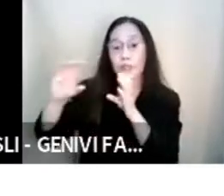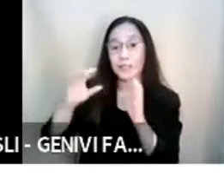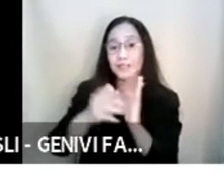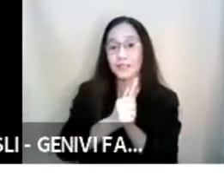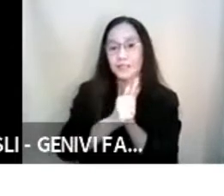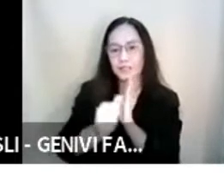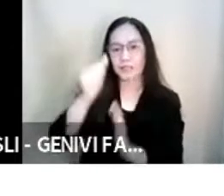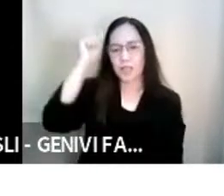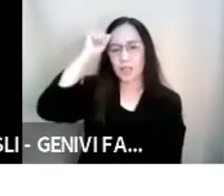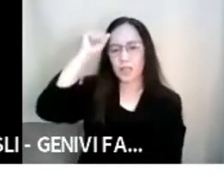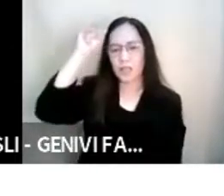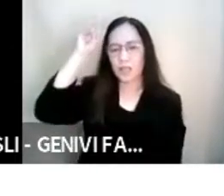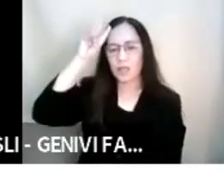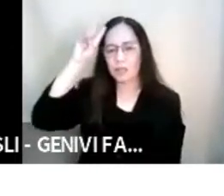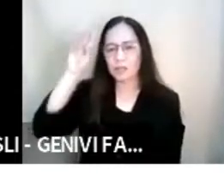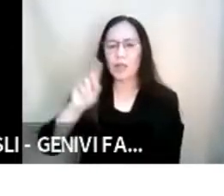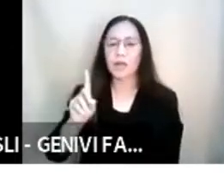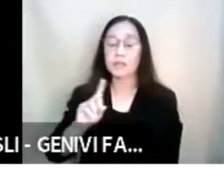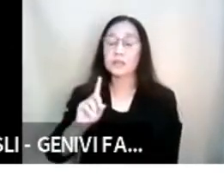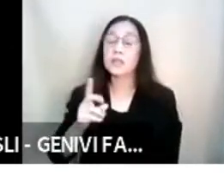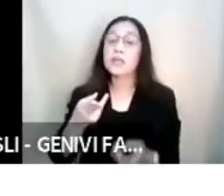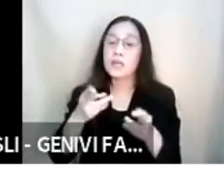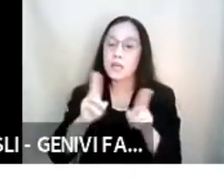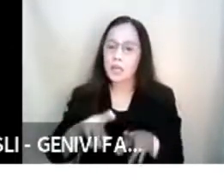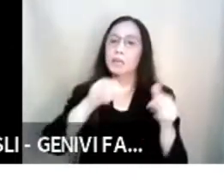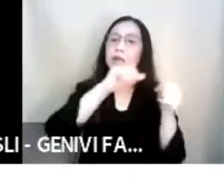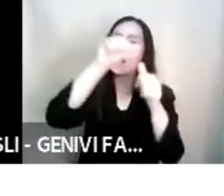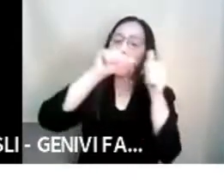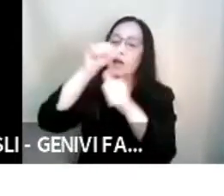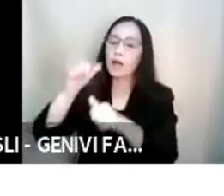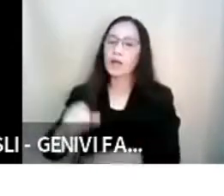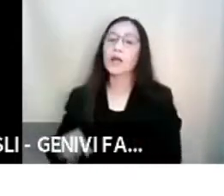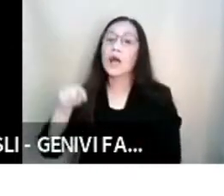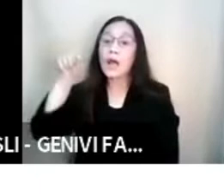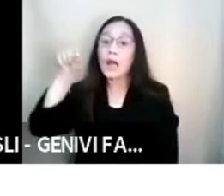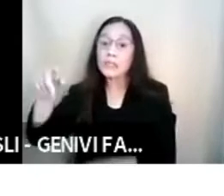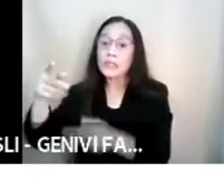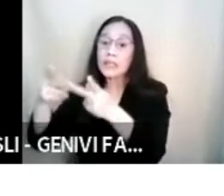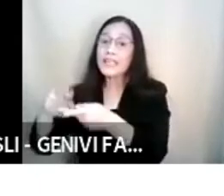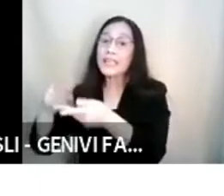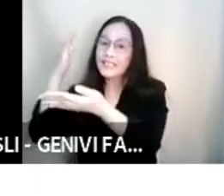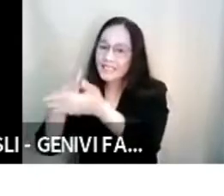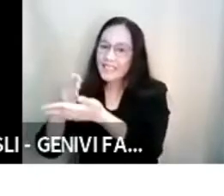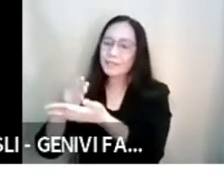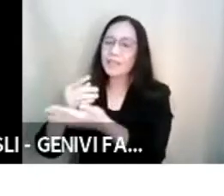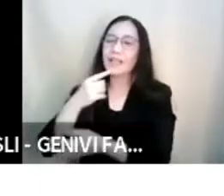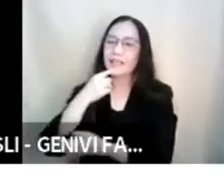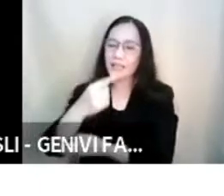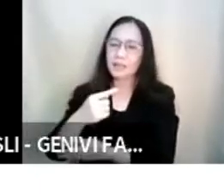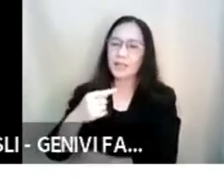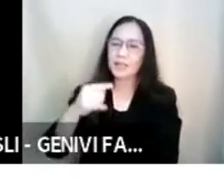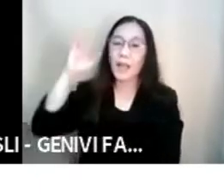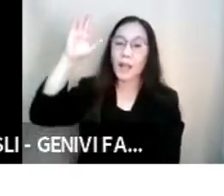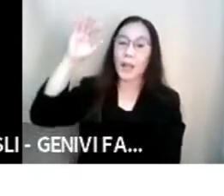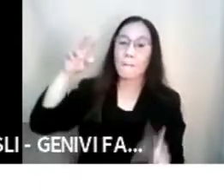Yung awareness of what's going on around them na, ay, ito na pala yung stop ko, dito na pala ako magsasabi ng